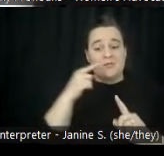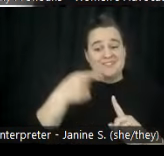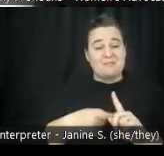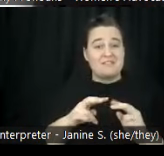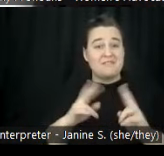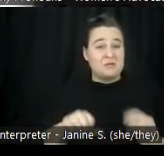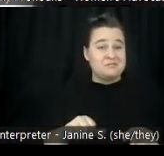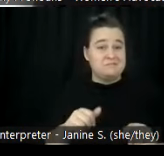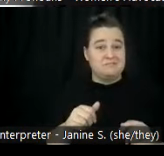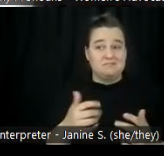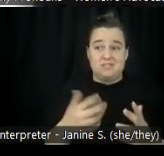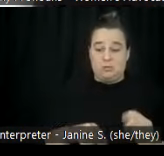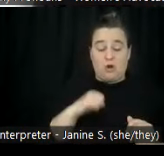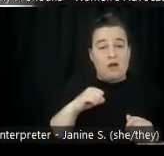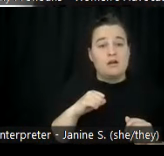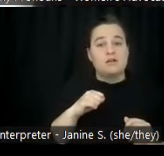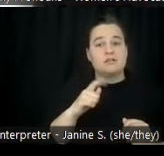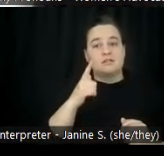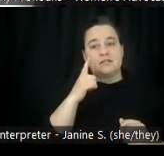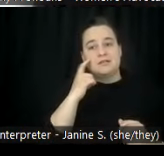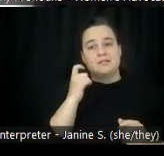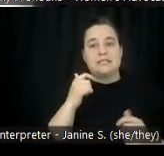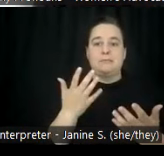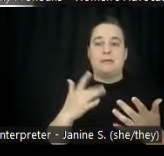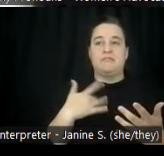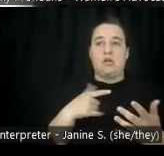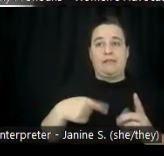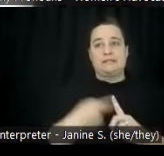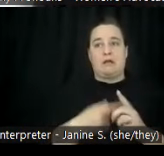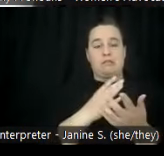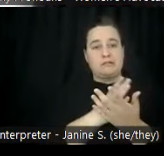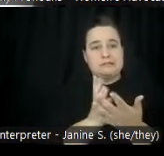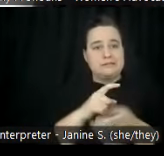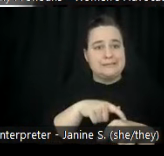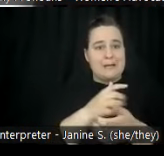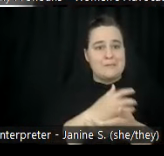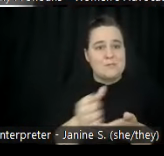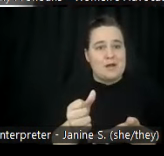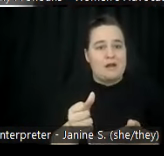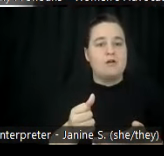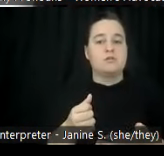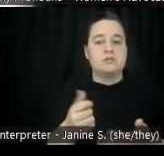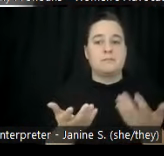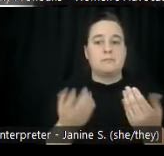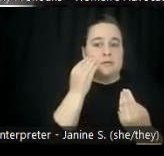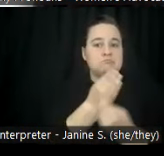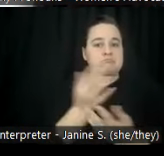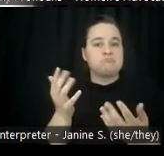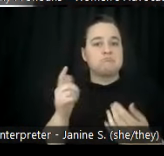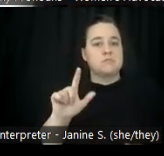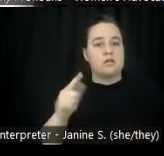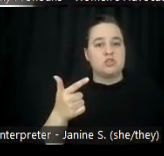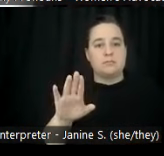in the game for this to be a new suggestions, but maybe for next year, if it's important to you, to let